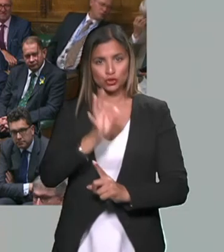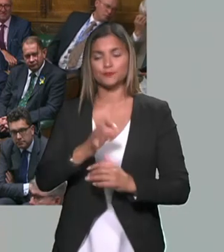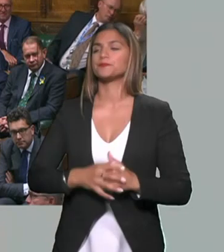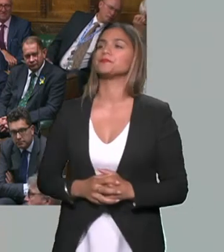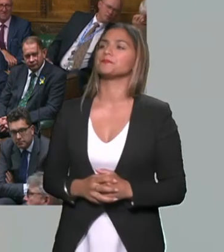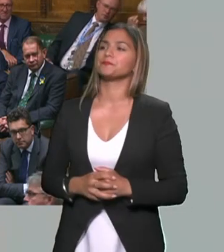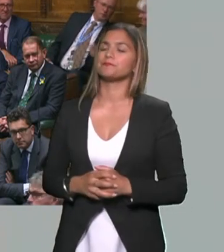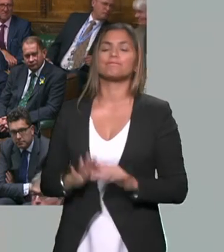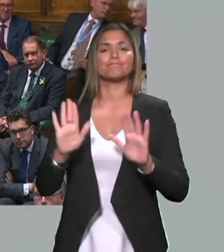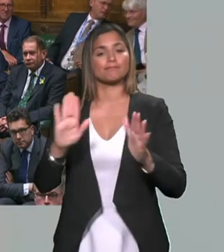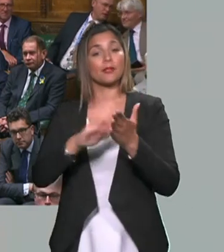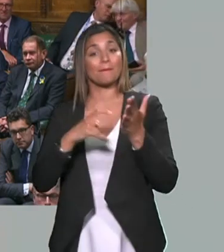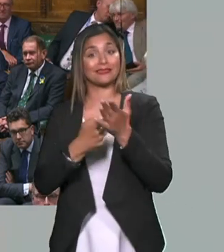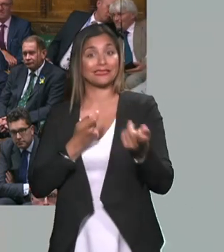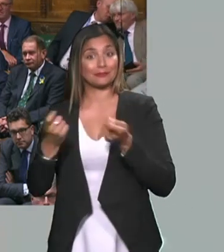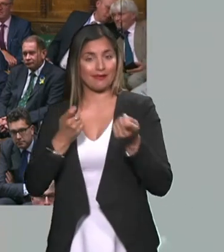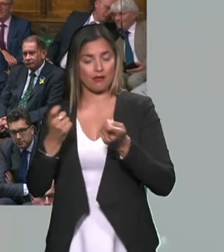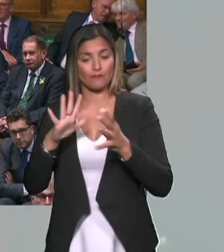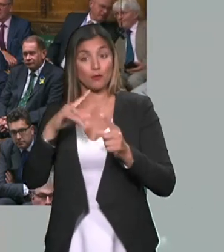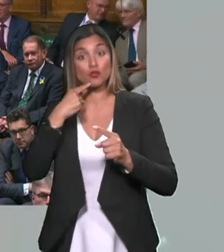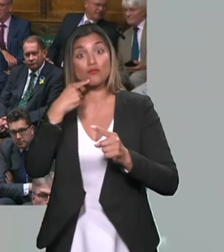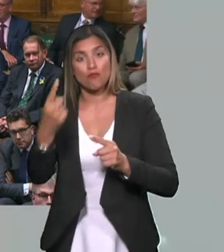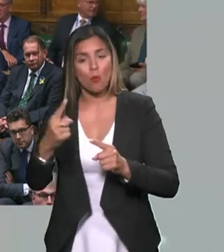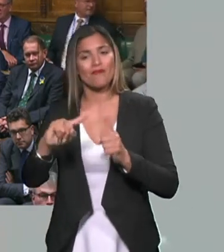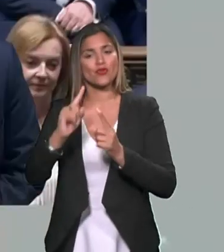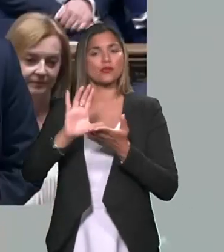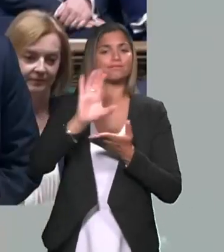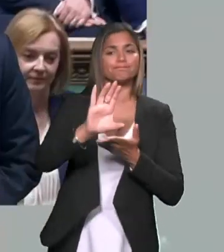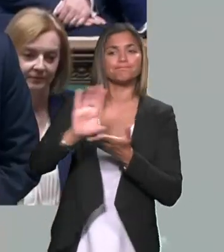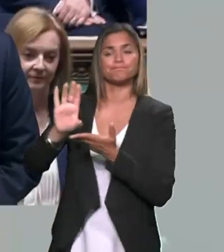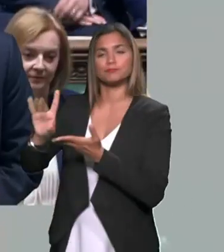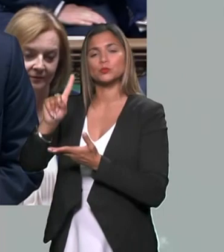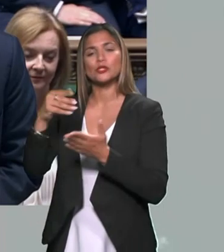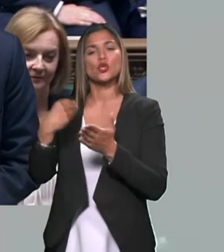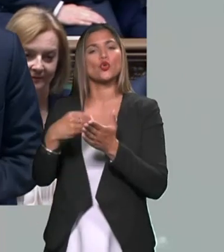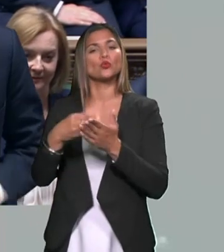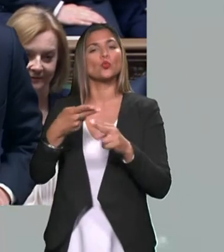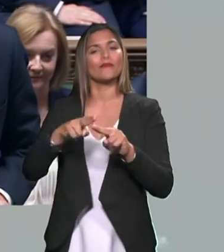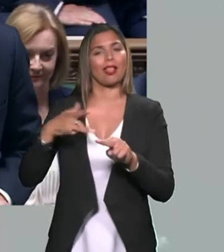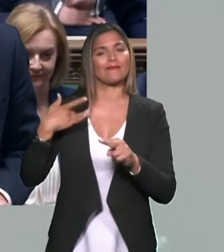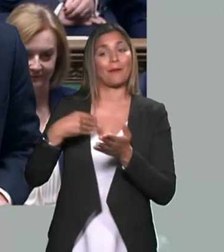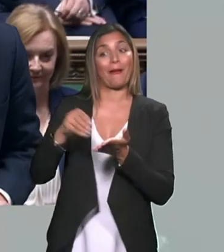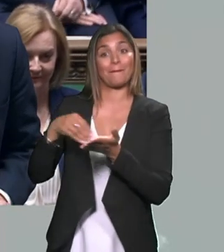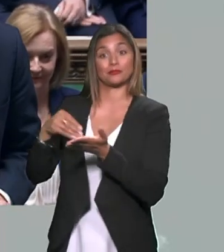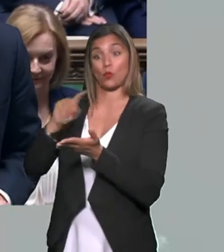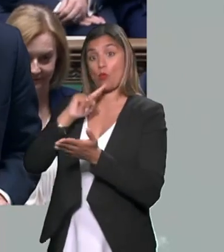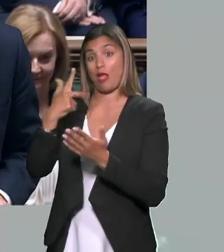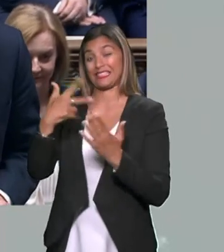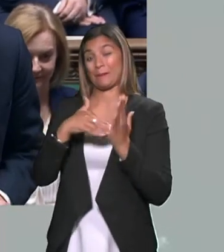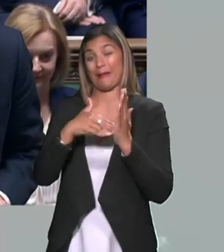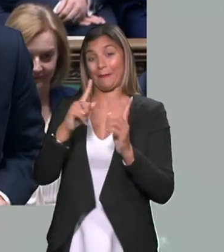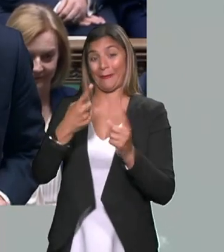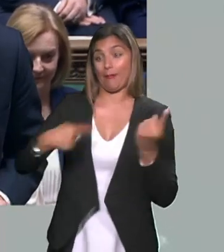Mr. Speaker, from tomorrow, the first instalment of the cost of living payment will start landing in the bank accounts of 8 million households across the